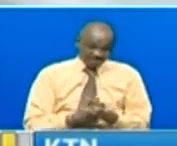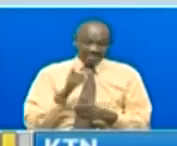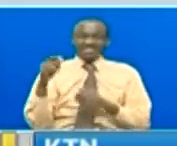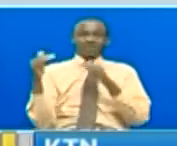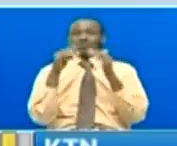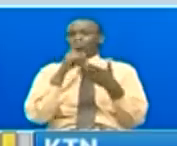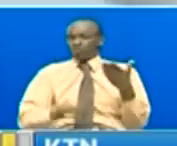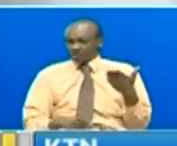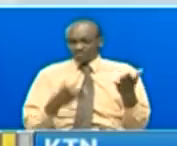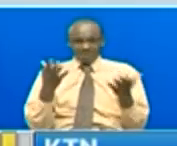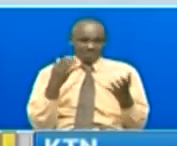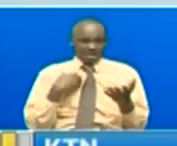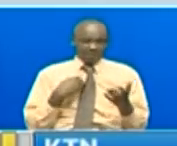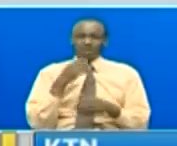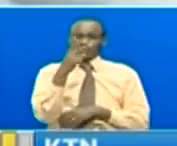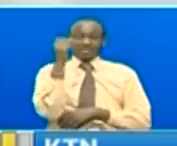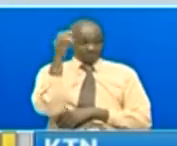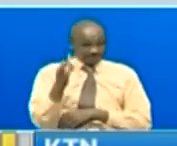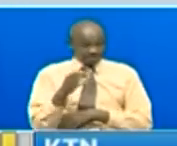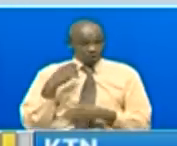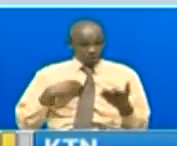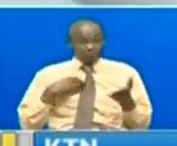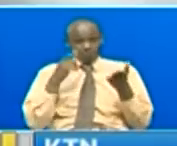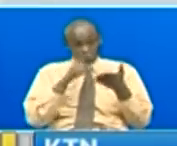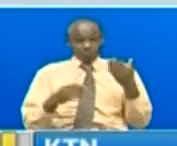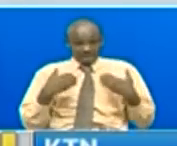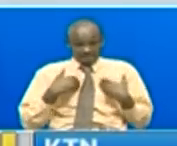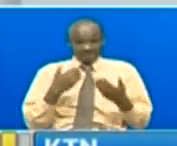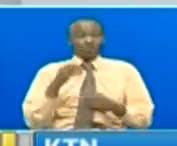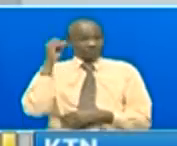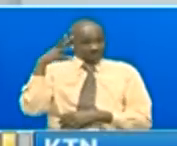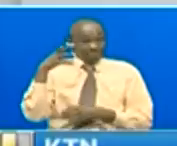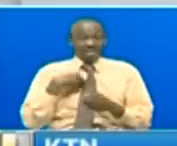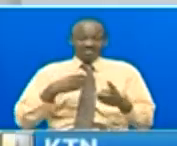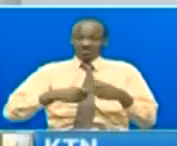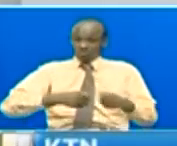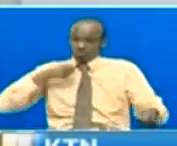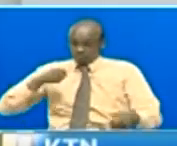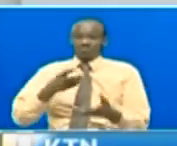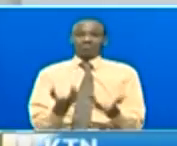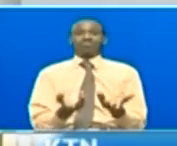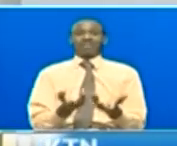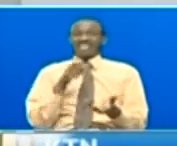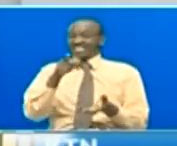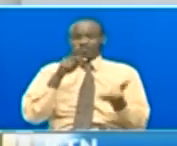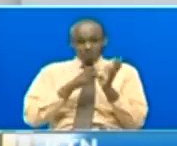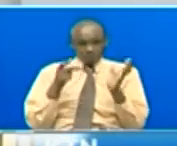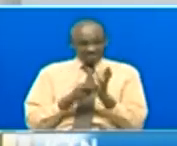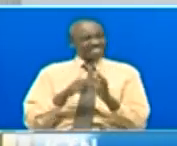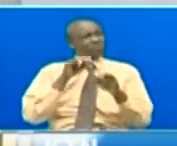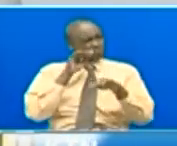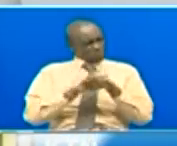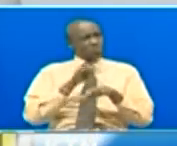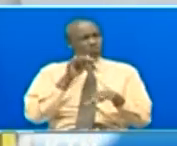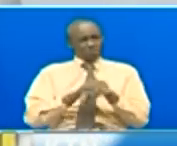equivalent to approximately 20% of the current installed electricity generating capacity. The project is of significant